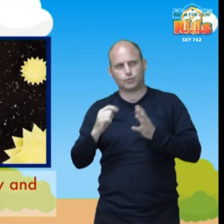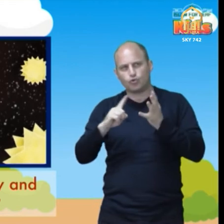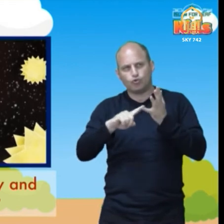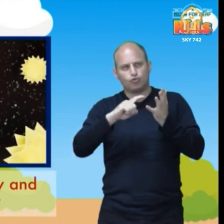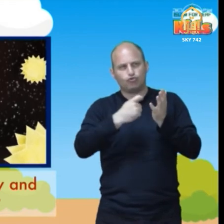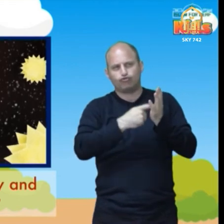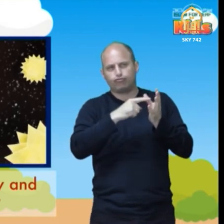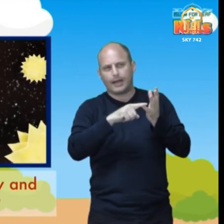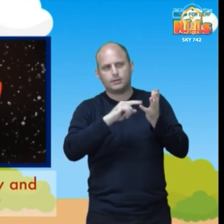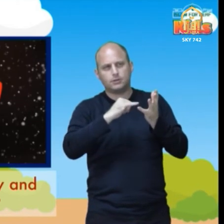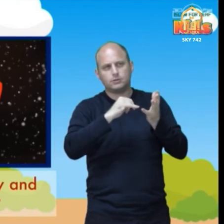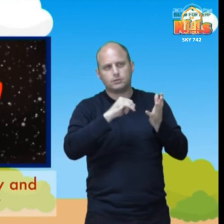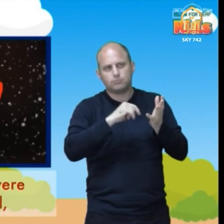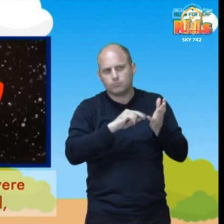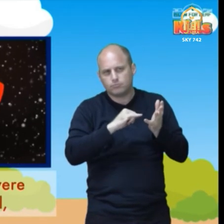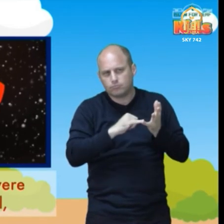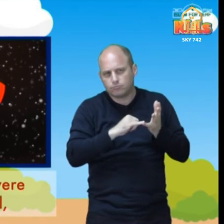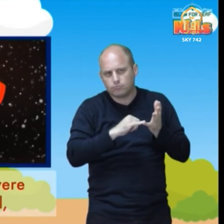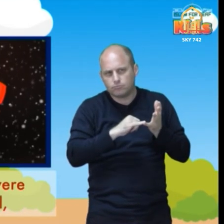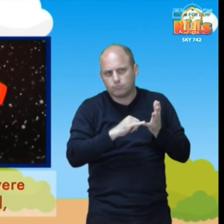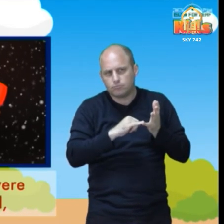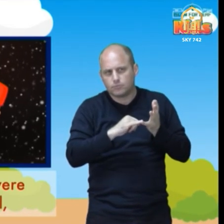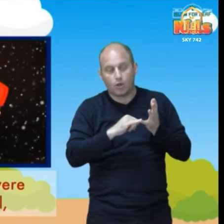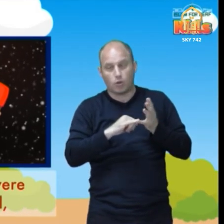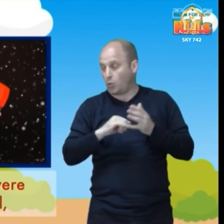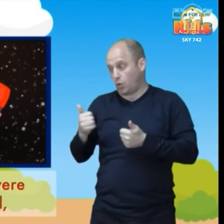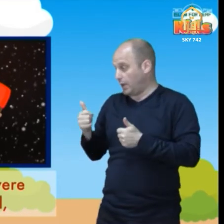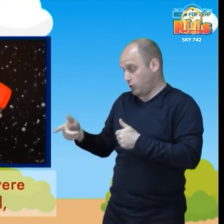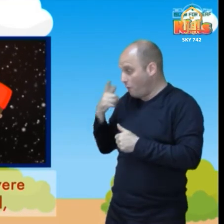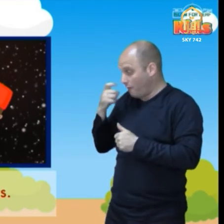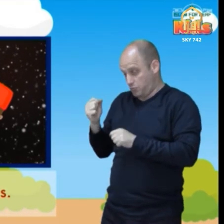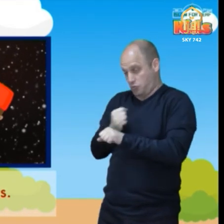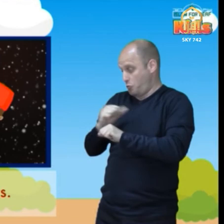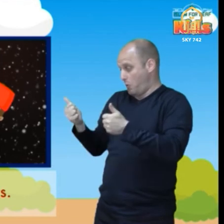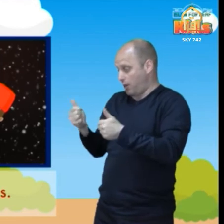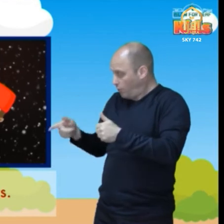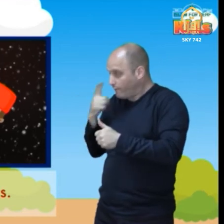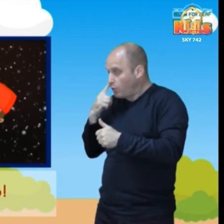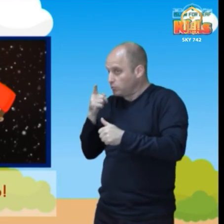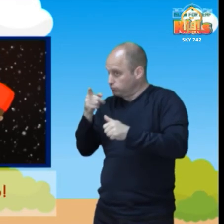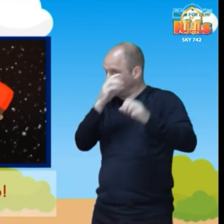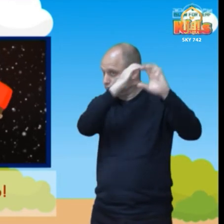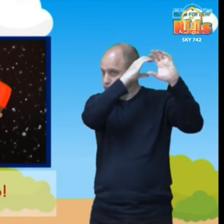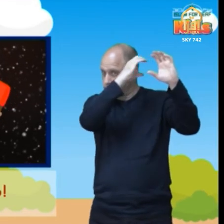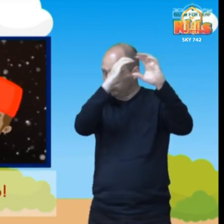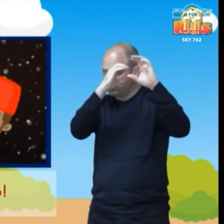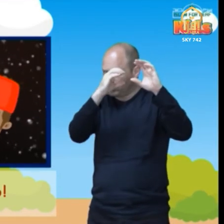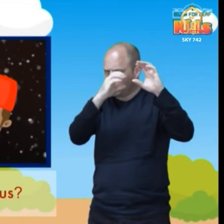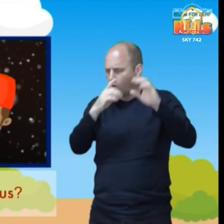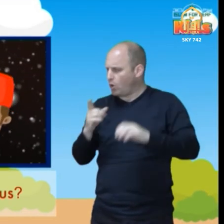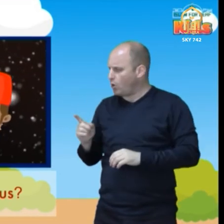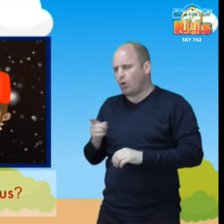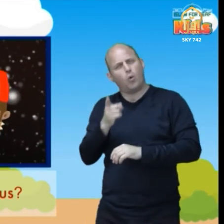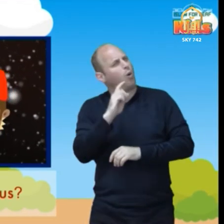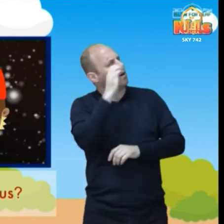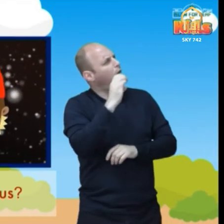find it, Sun Man? It's okay, sis. You're doing really well at finding the planets. Have another go. What